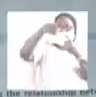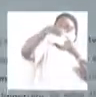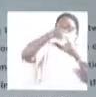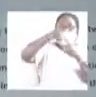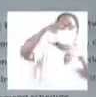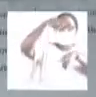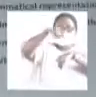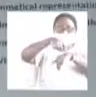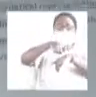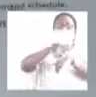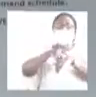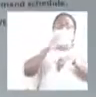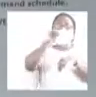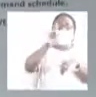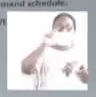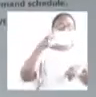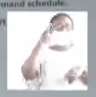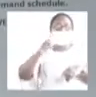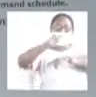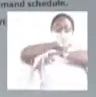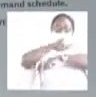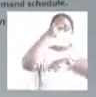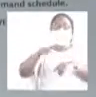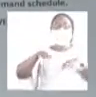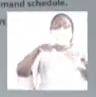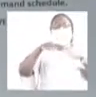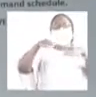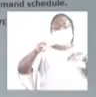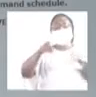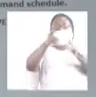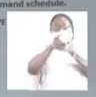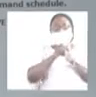demand. Quickly, we want to go to demand curve.